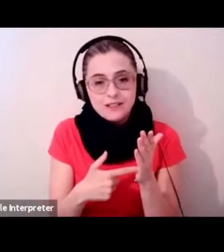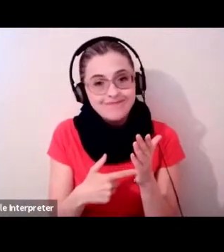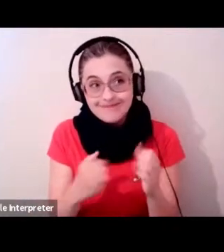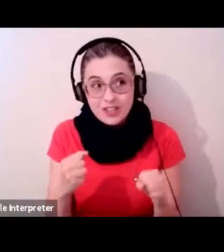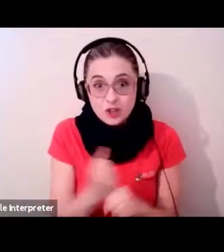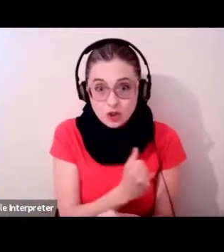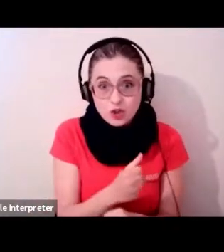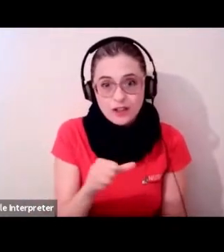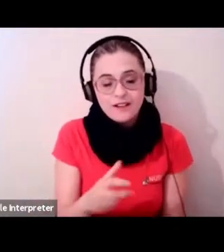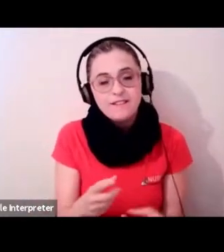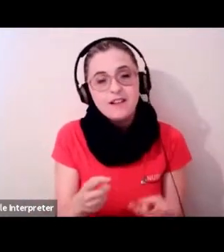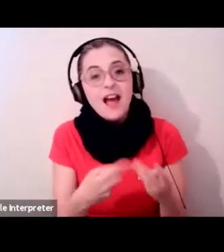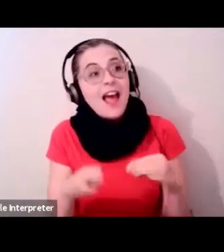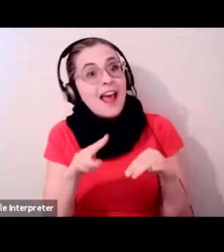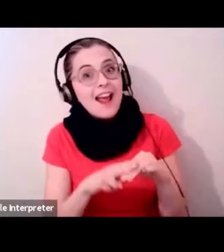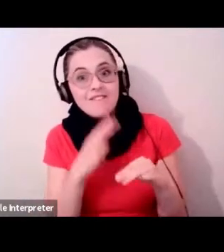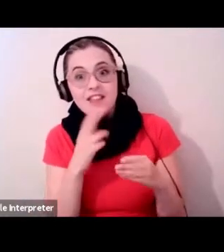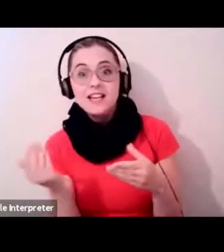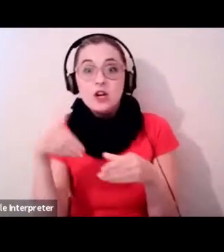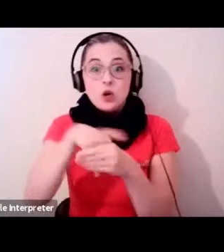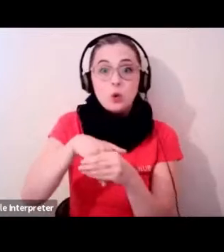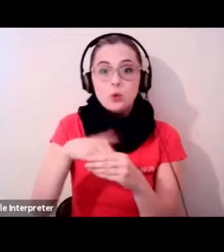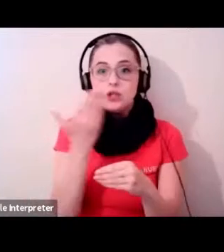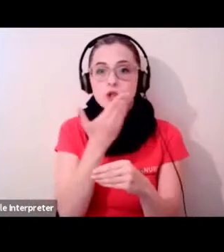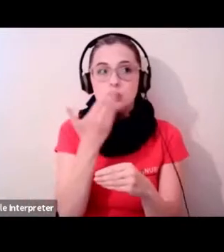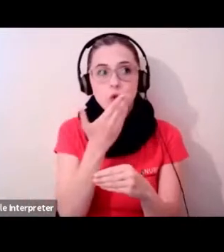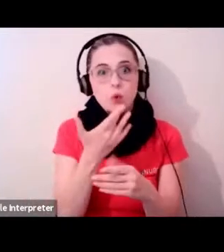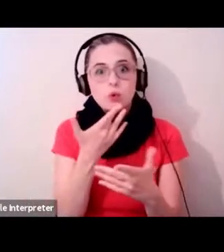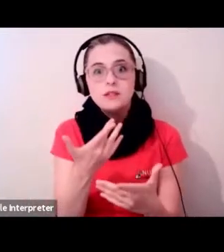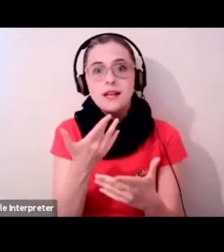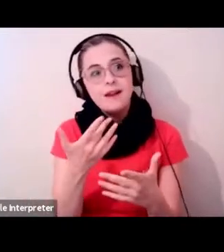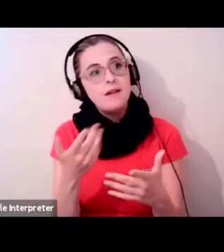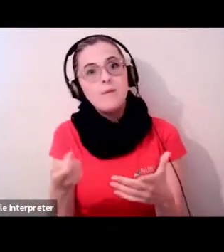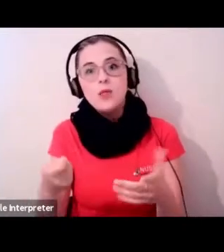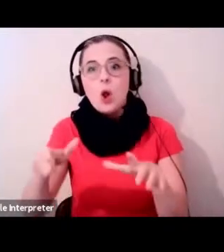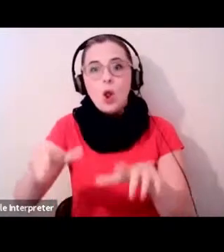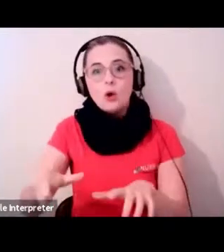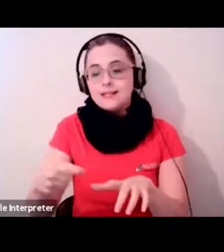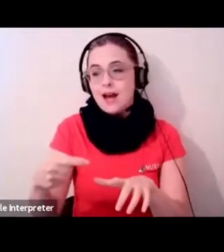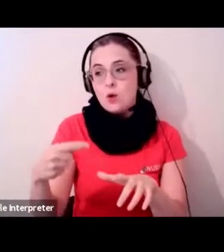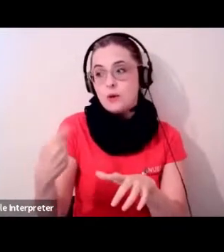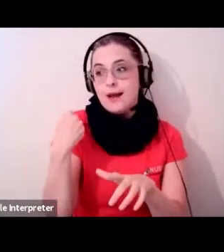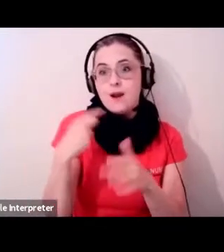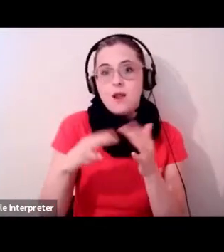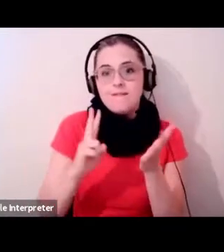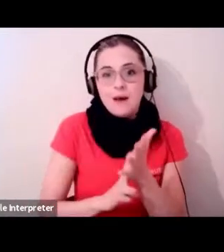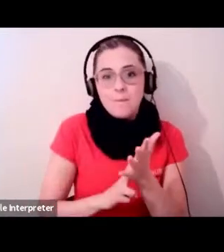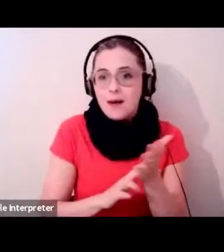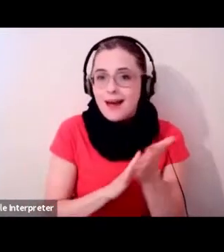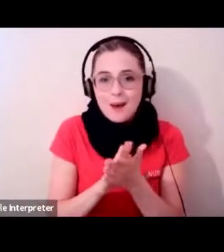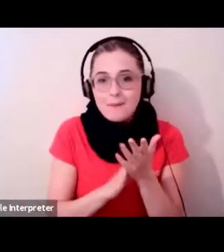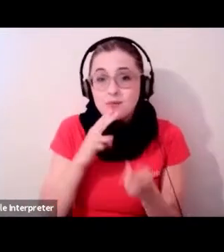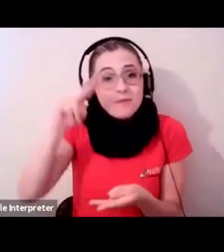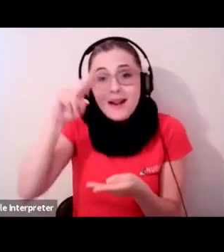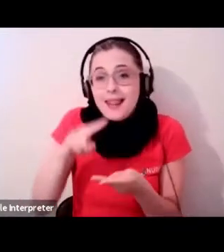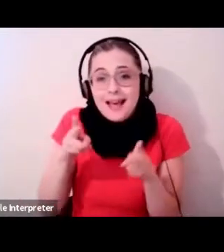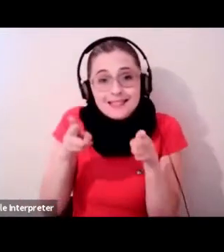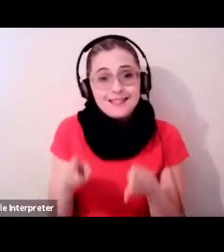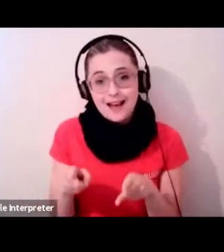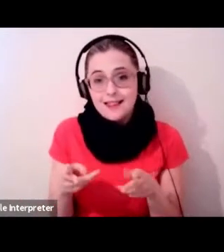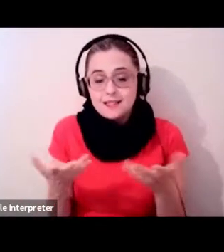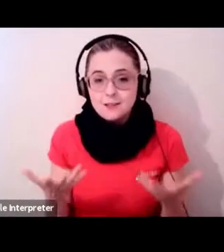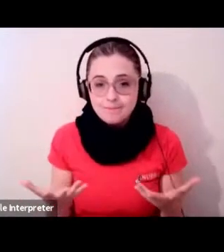the lockdown in November, then we would have missed a lot more deaths this year than we've had. There would have been